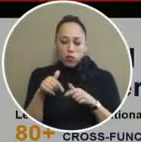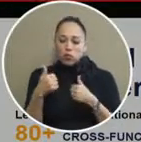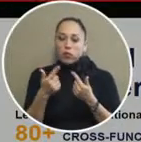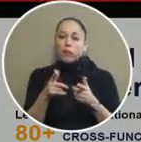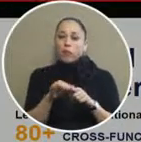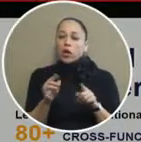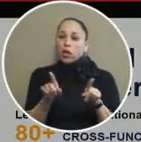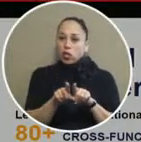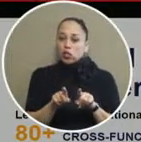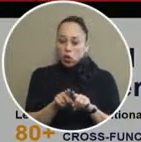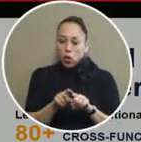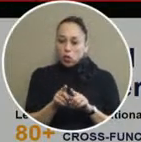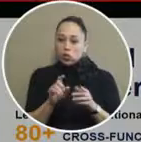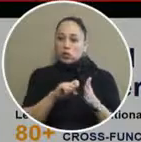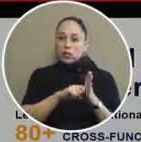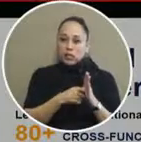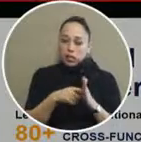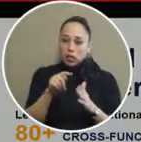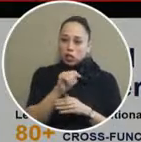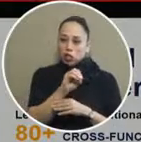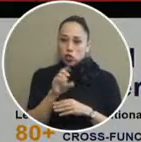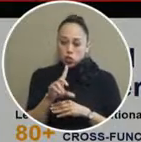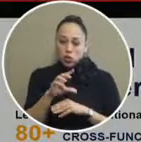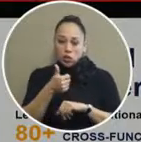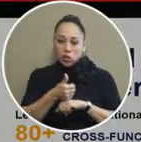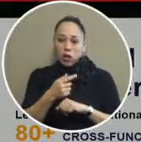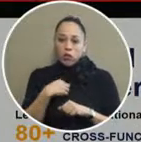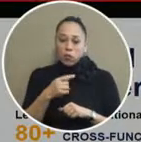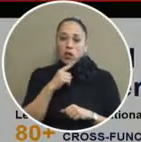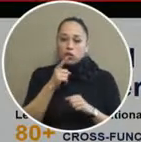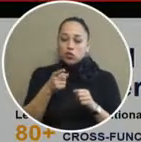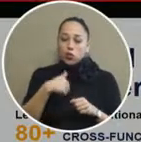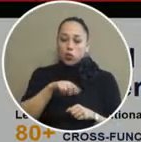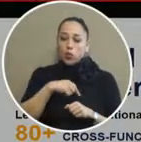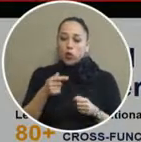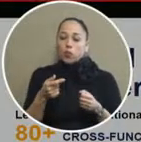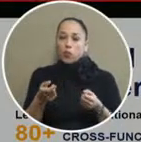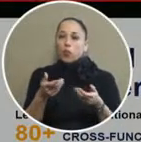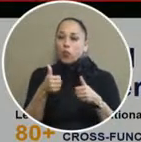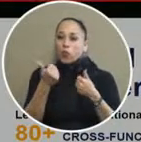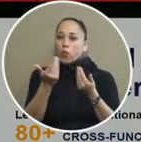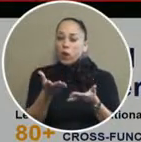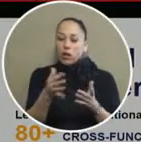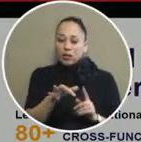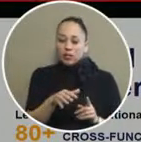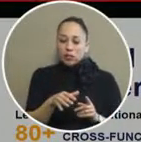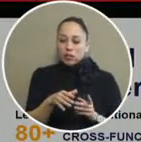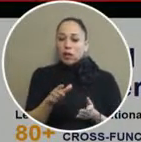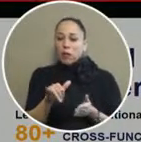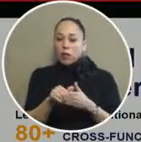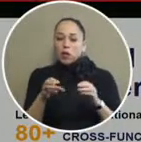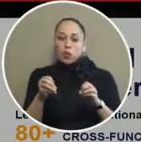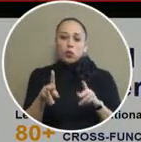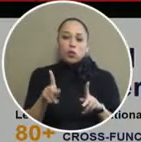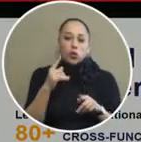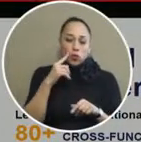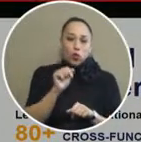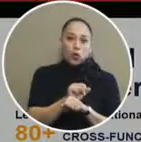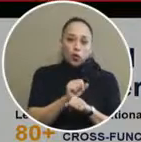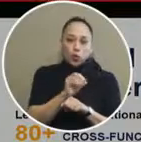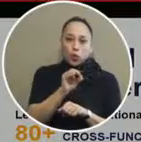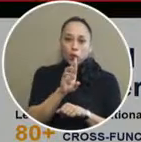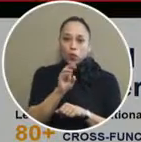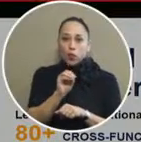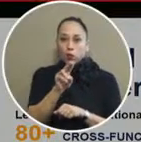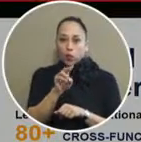but it also is a key tool that's been put in place to ensure that we provide specific upskilling and reskilling opportunities for our workforce.